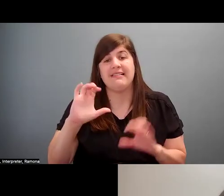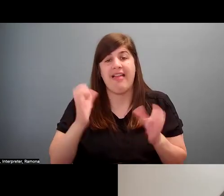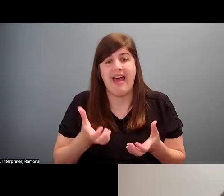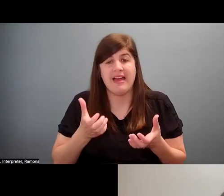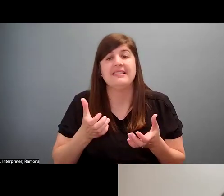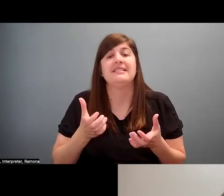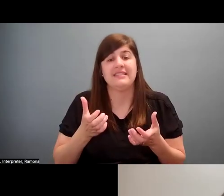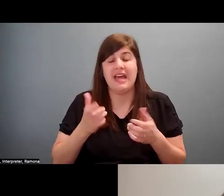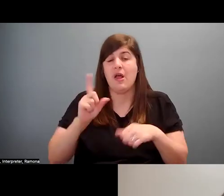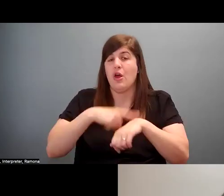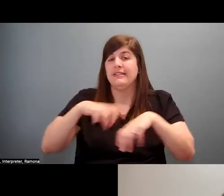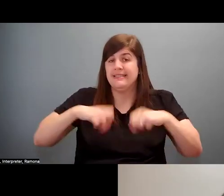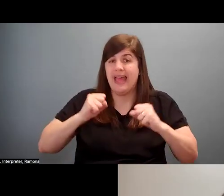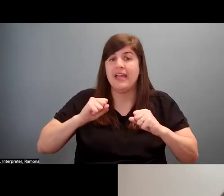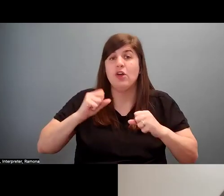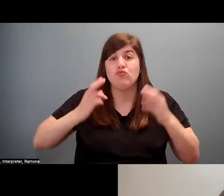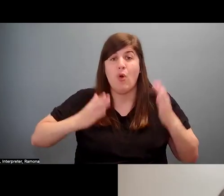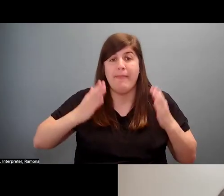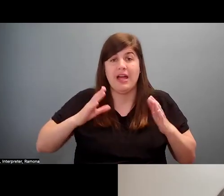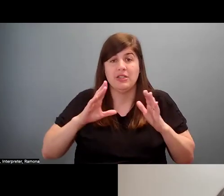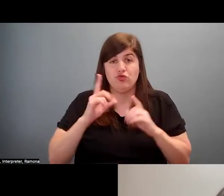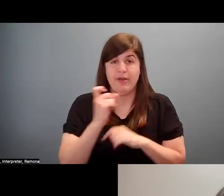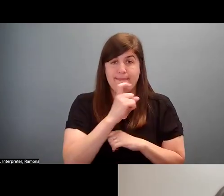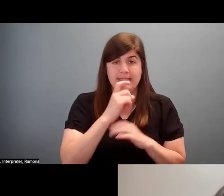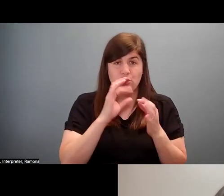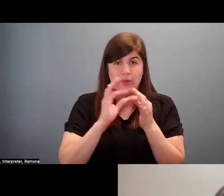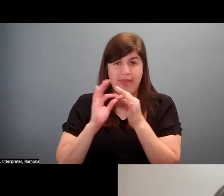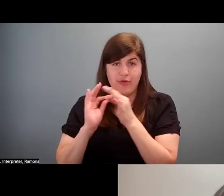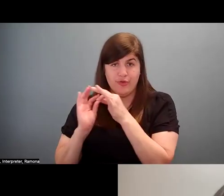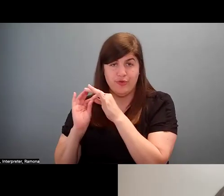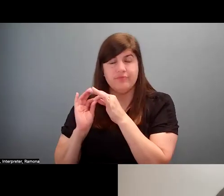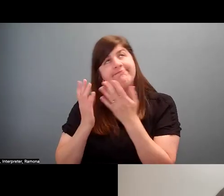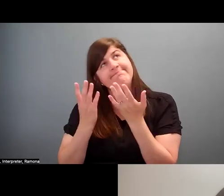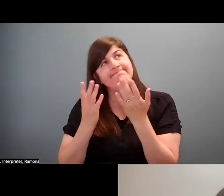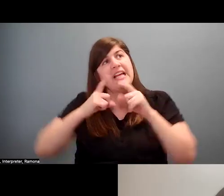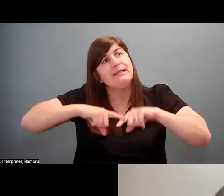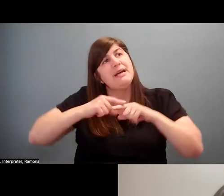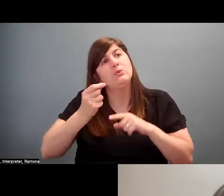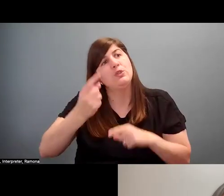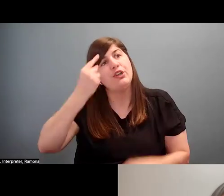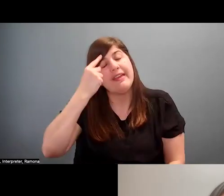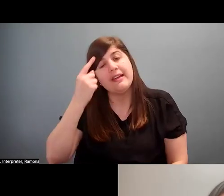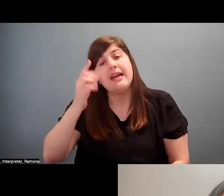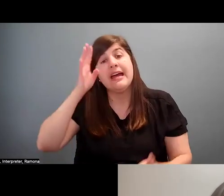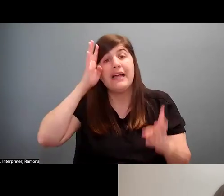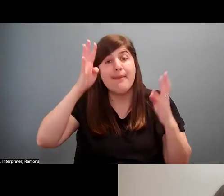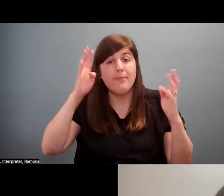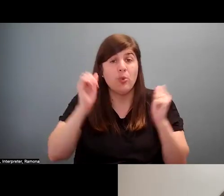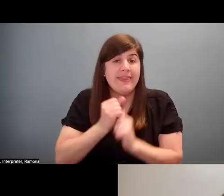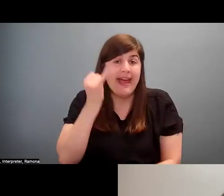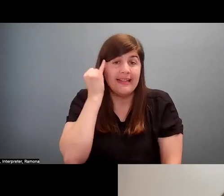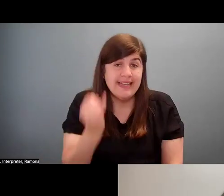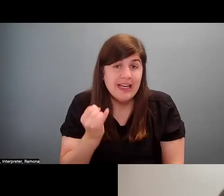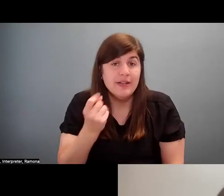to put a robotic shrimp together? well, it depends on what you're thinking about. If it's to come up with the idea